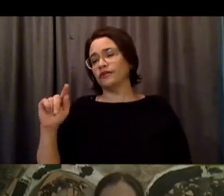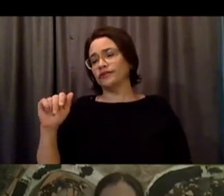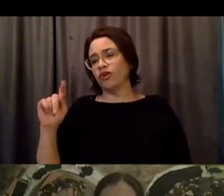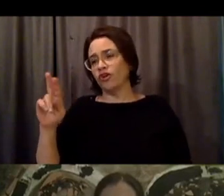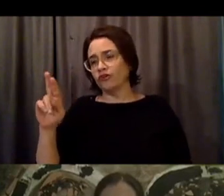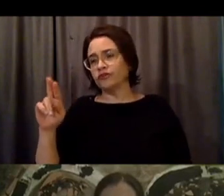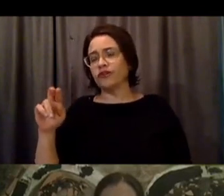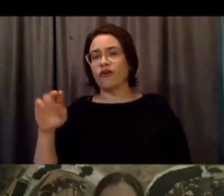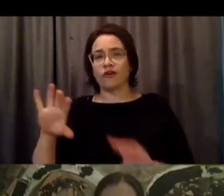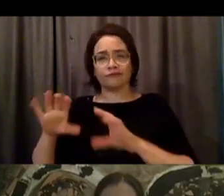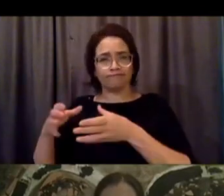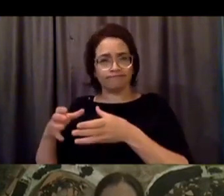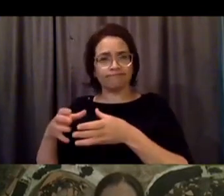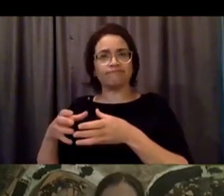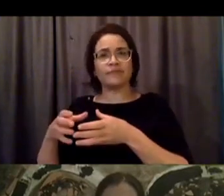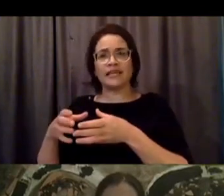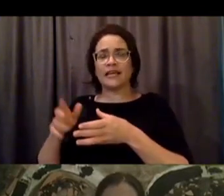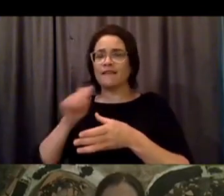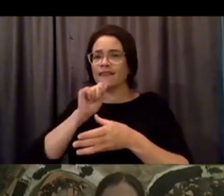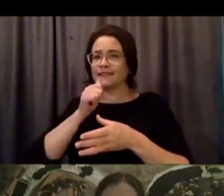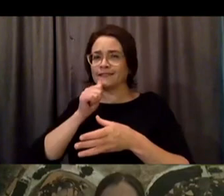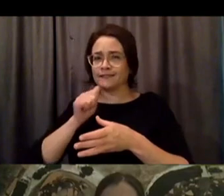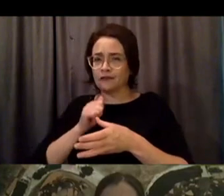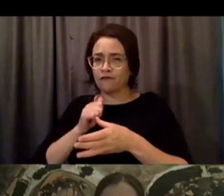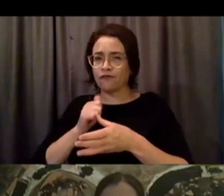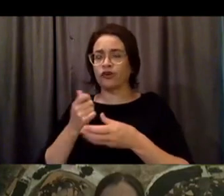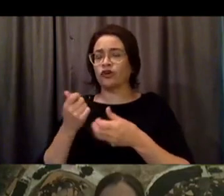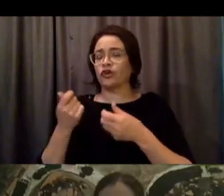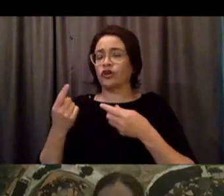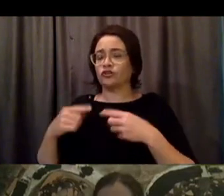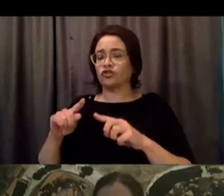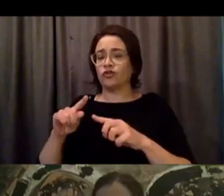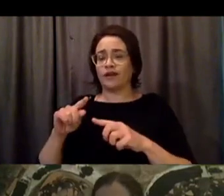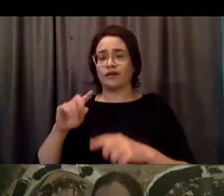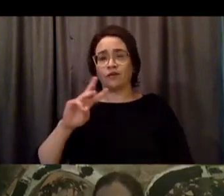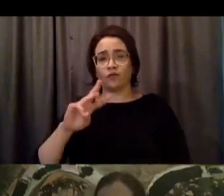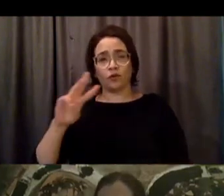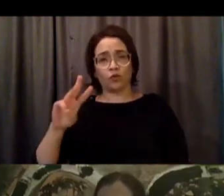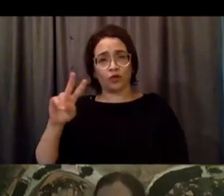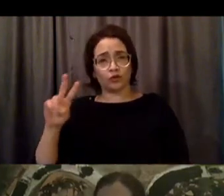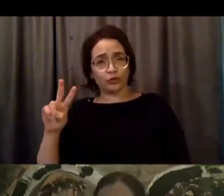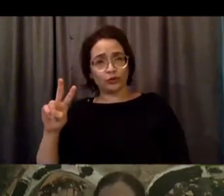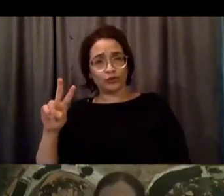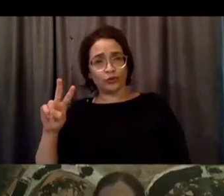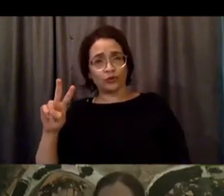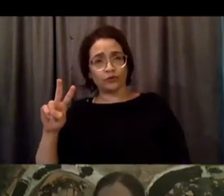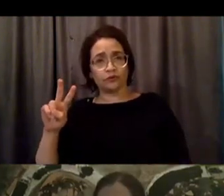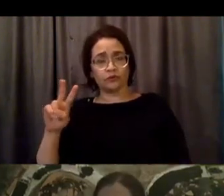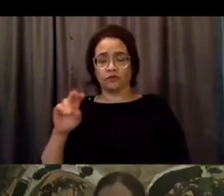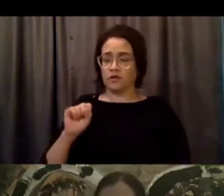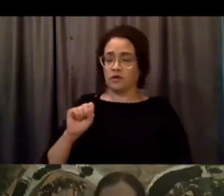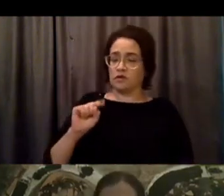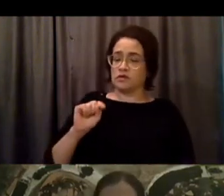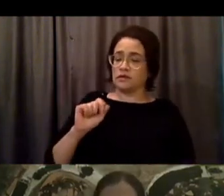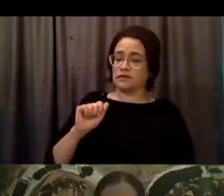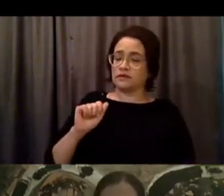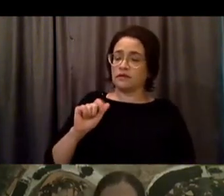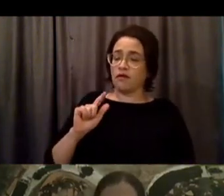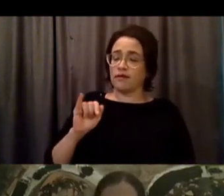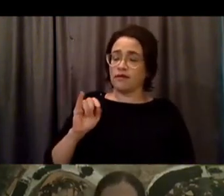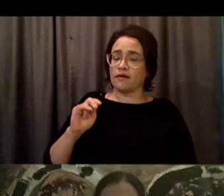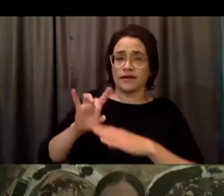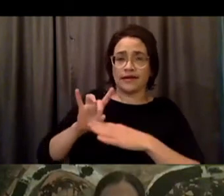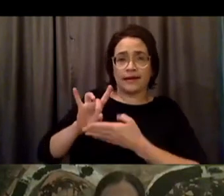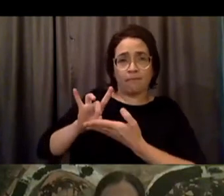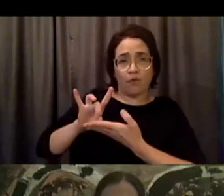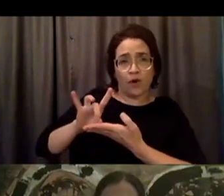greatly during the Second World War when Stalin deported them, uh, from Crimea in 1944, because he was